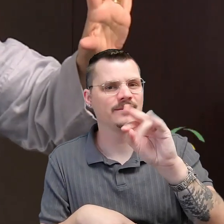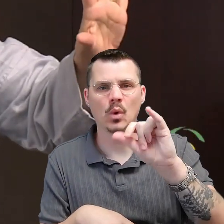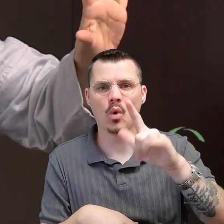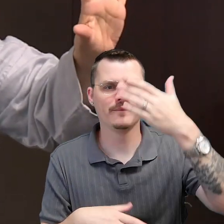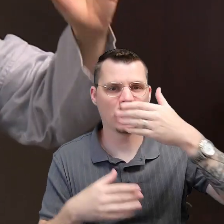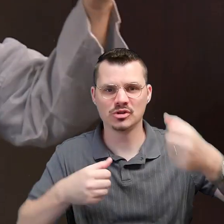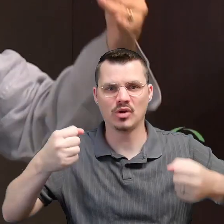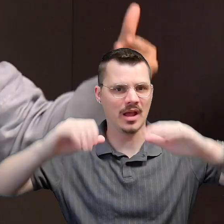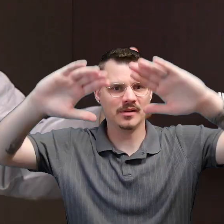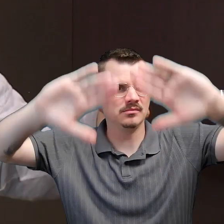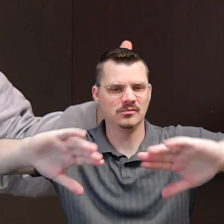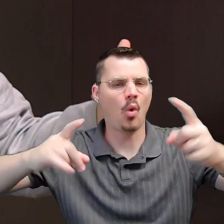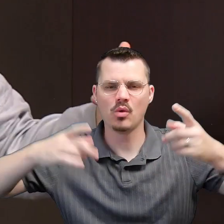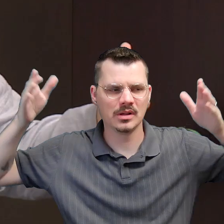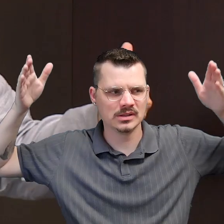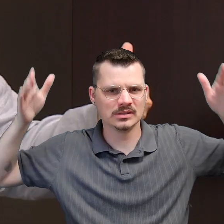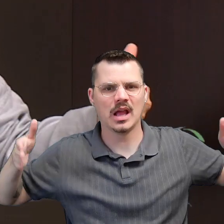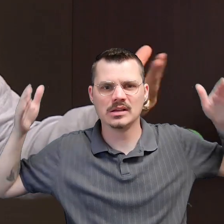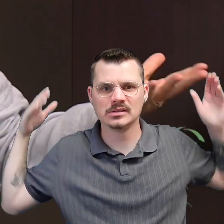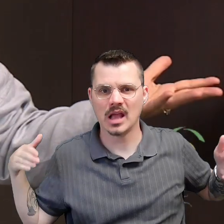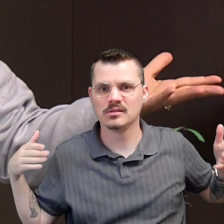windshield, just the side windows.